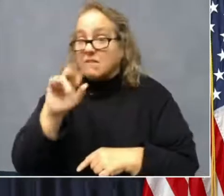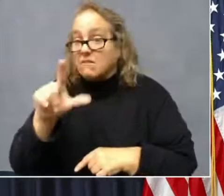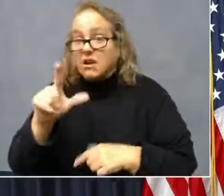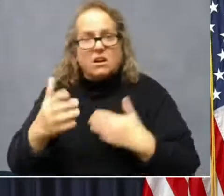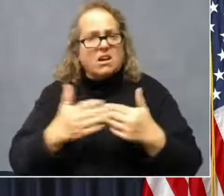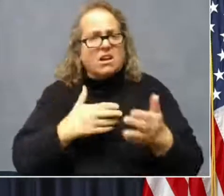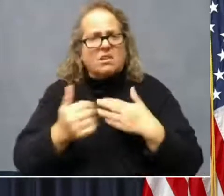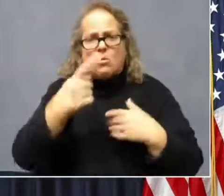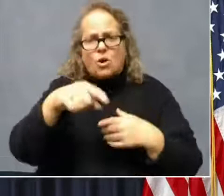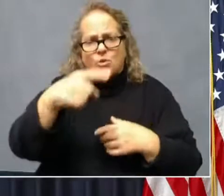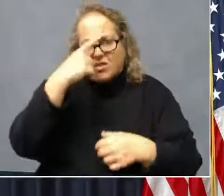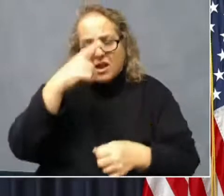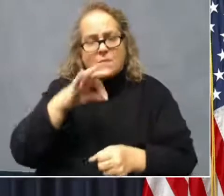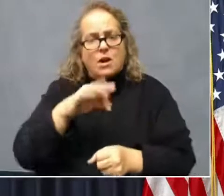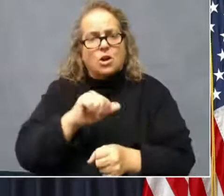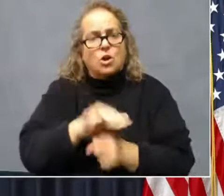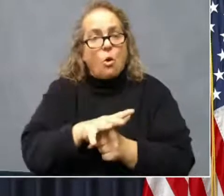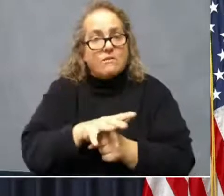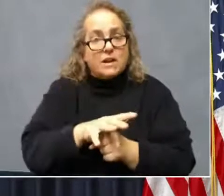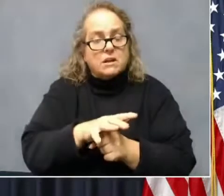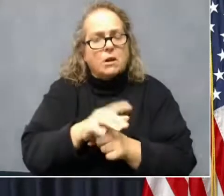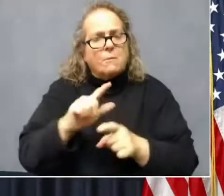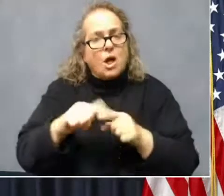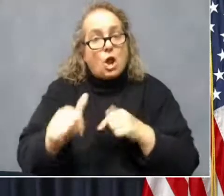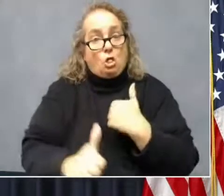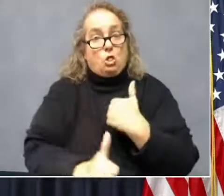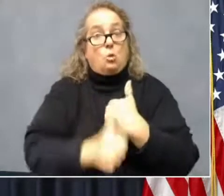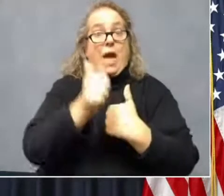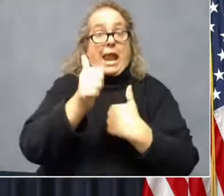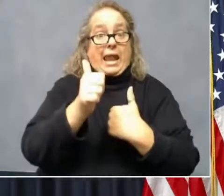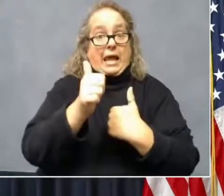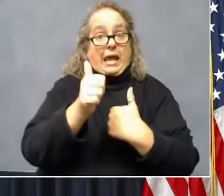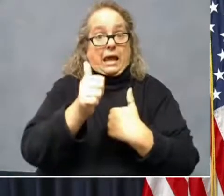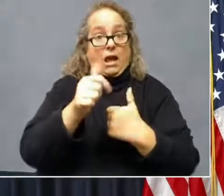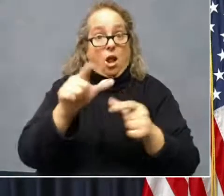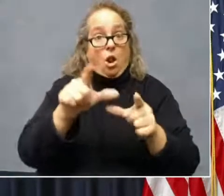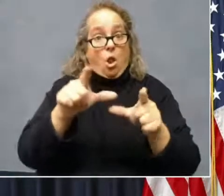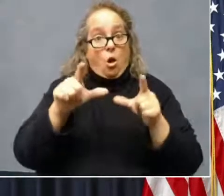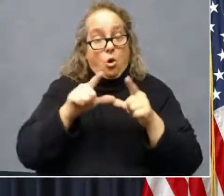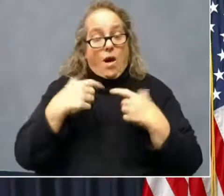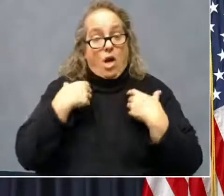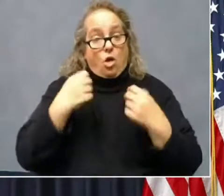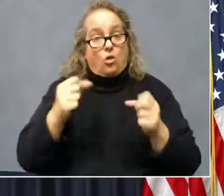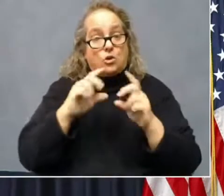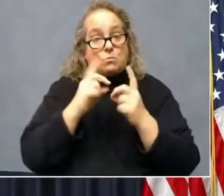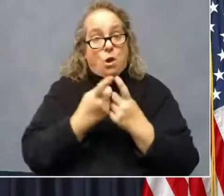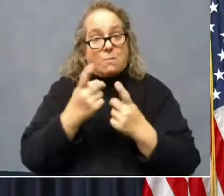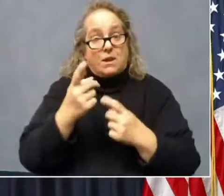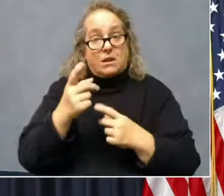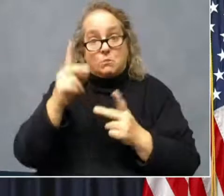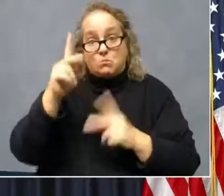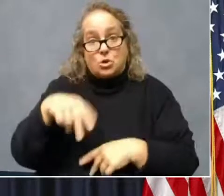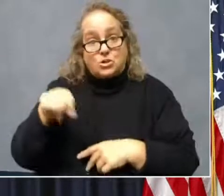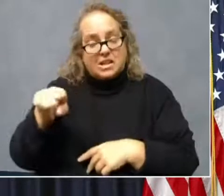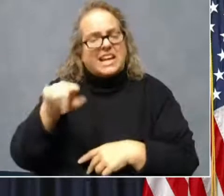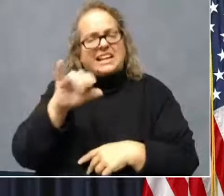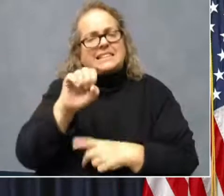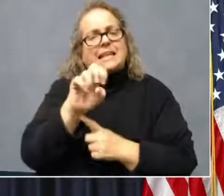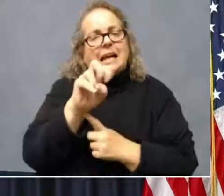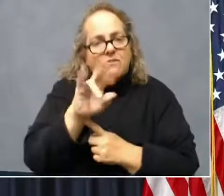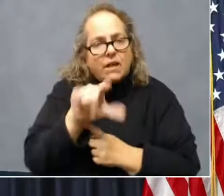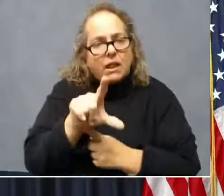threatening a local health department official is not good, it's evil. It is wrong. And stop